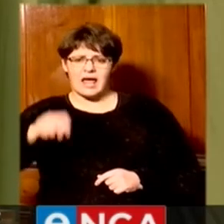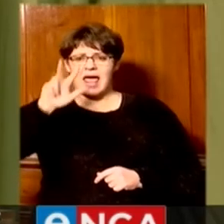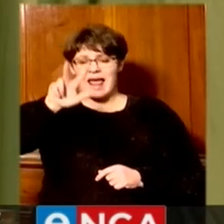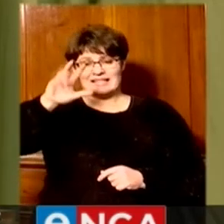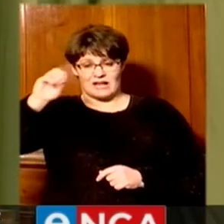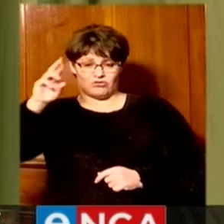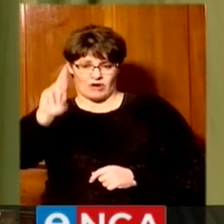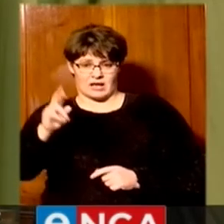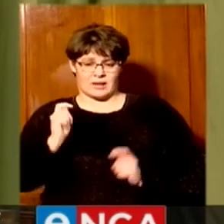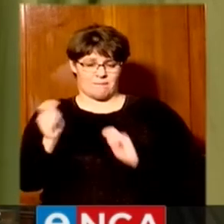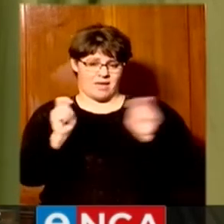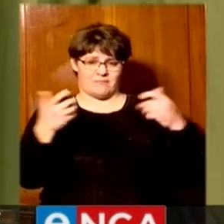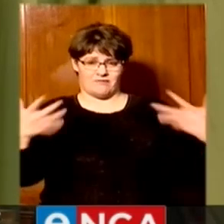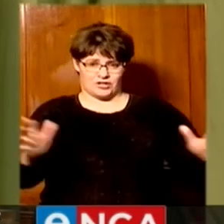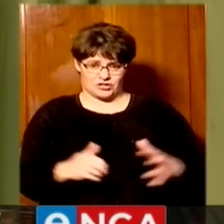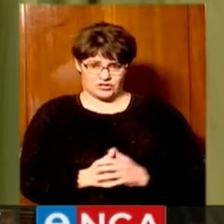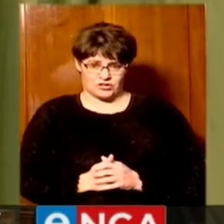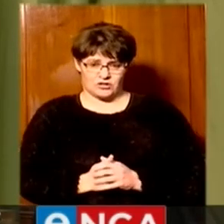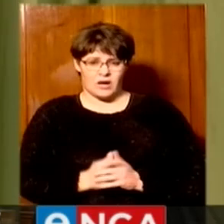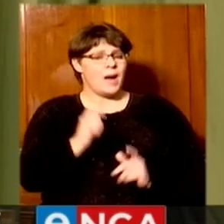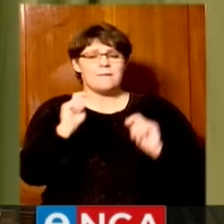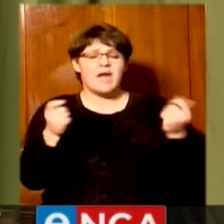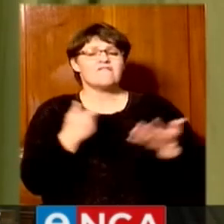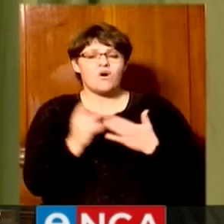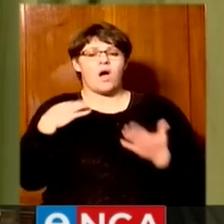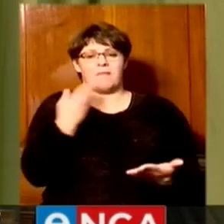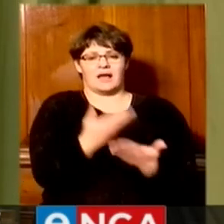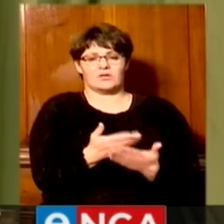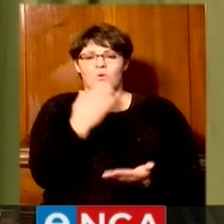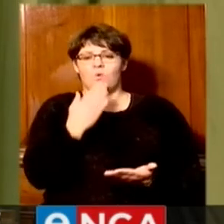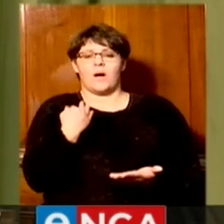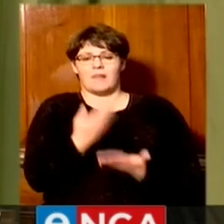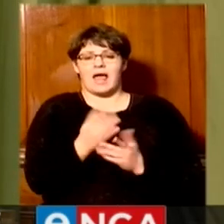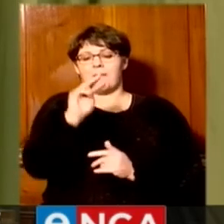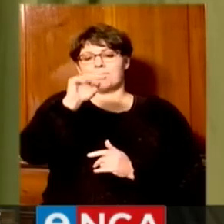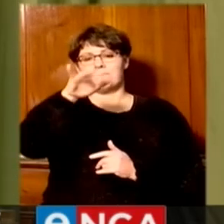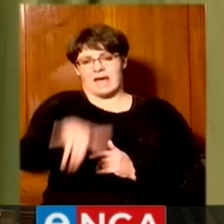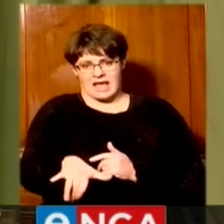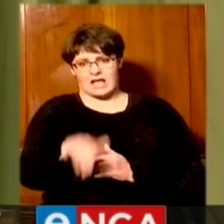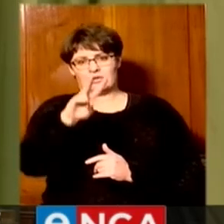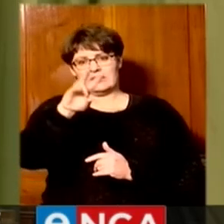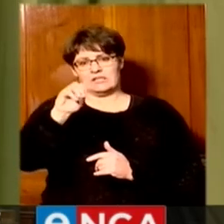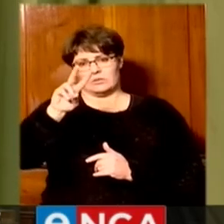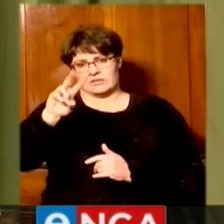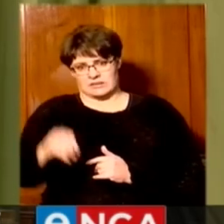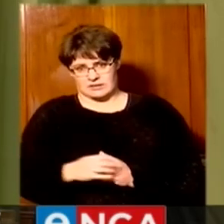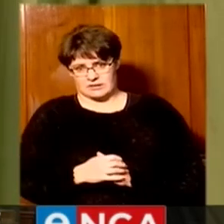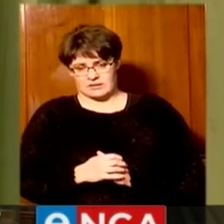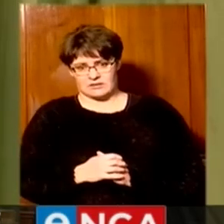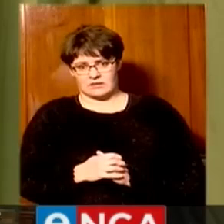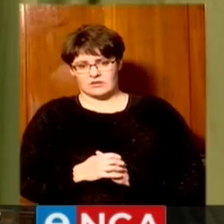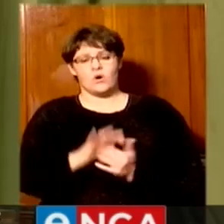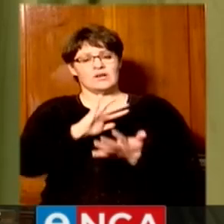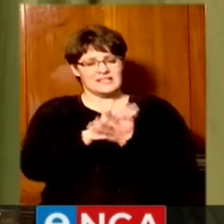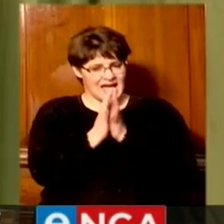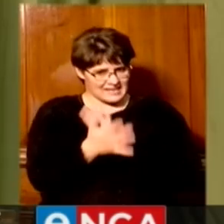1,200,432,800 rand. These payments are all for applicants who applied in May 2020. So